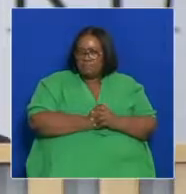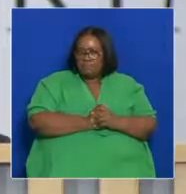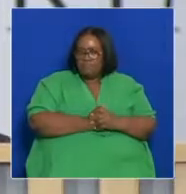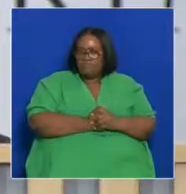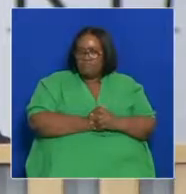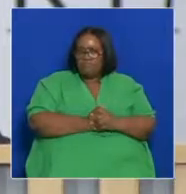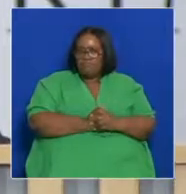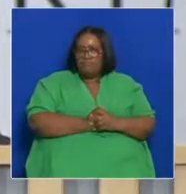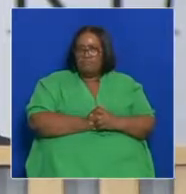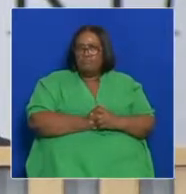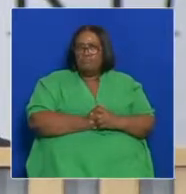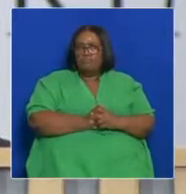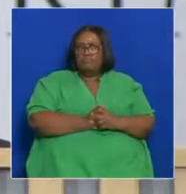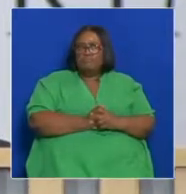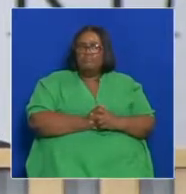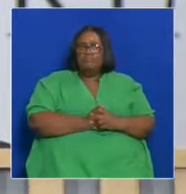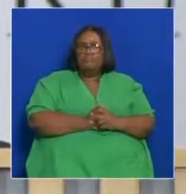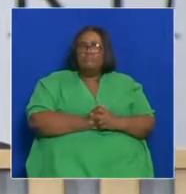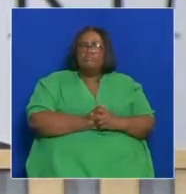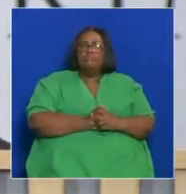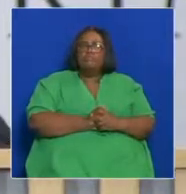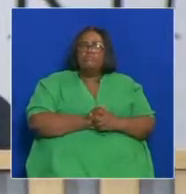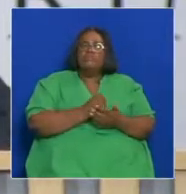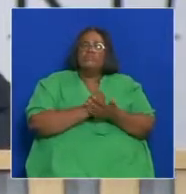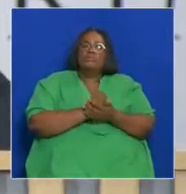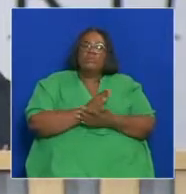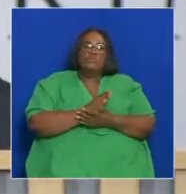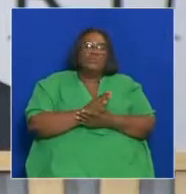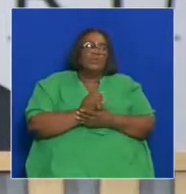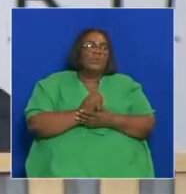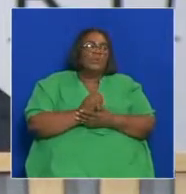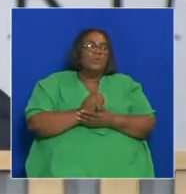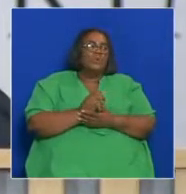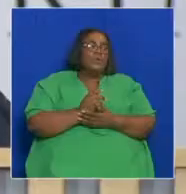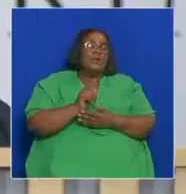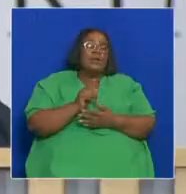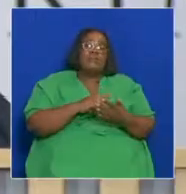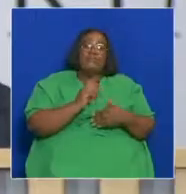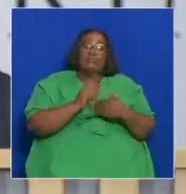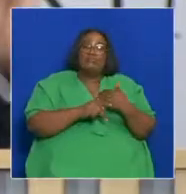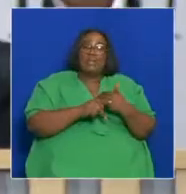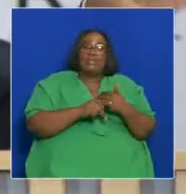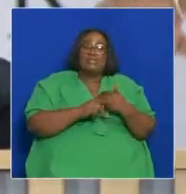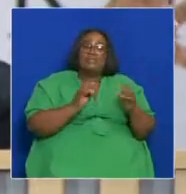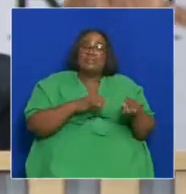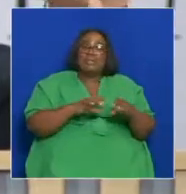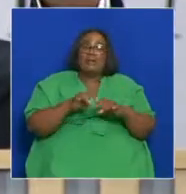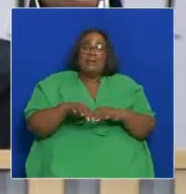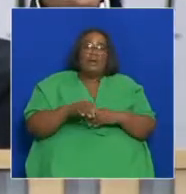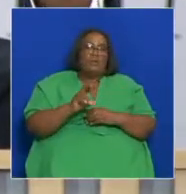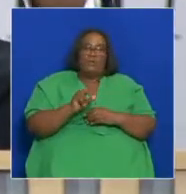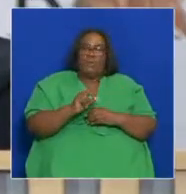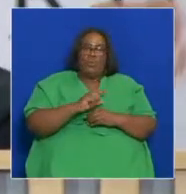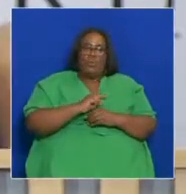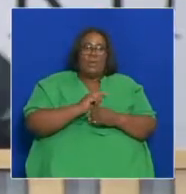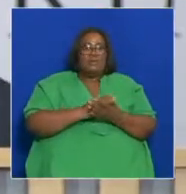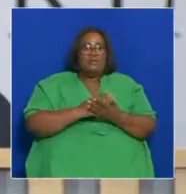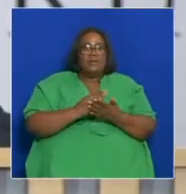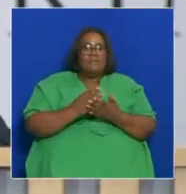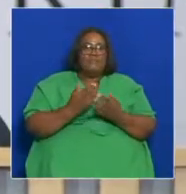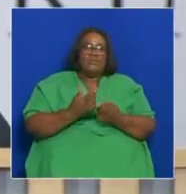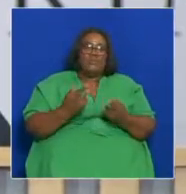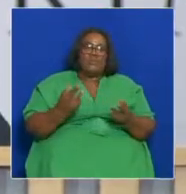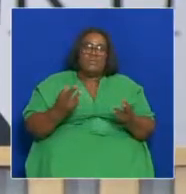resources so that the other projects do not suffer, because some resources are put on